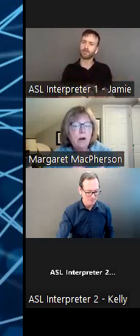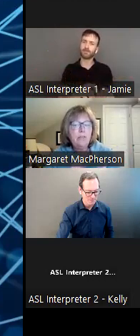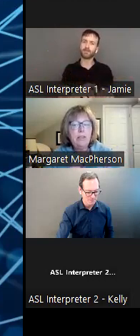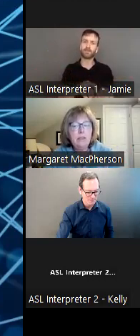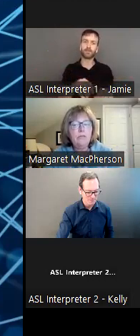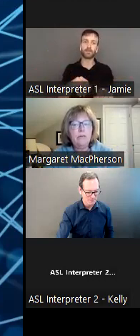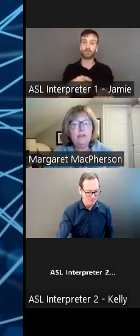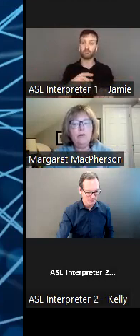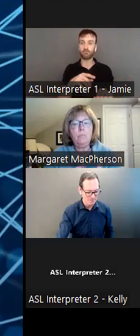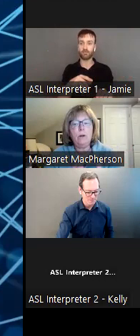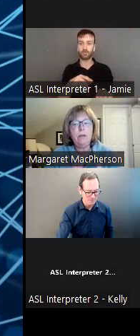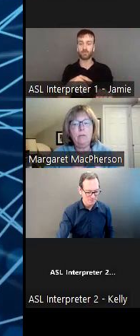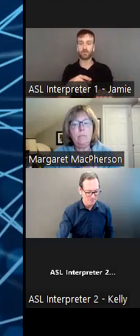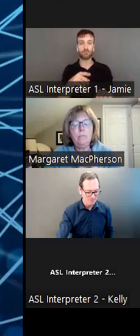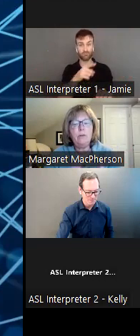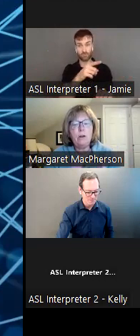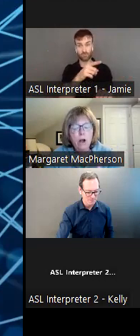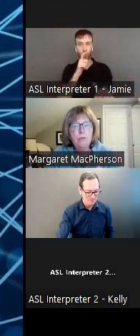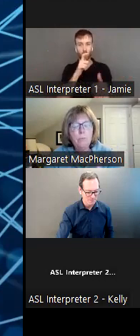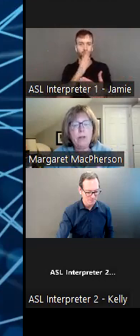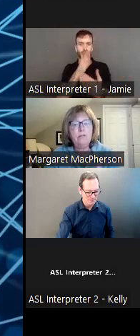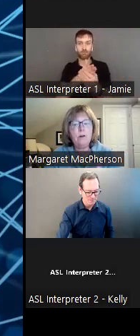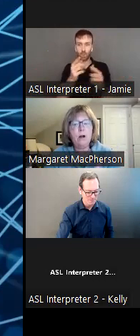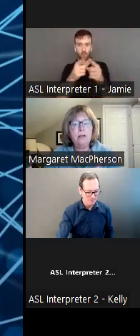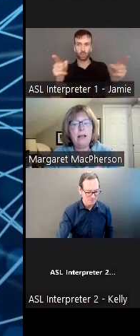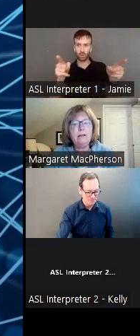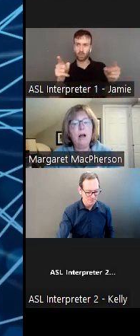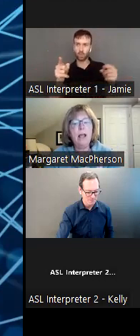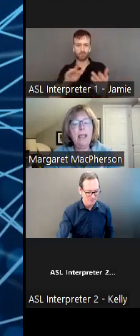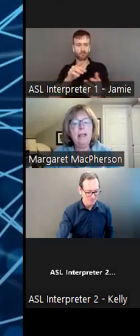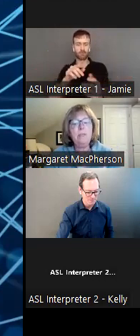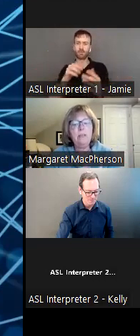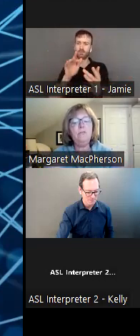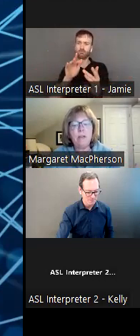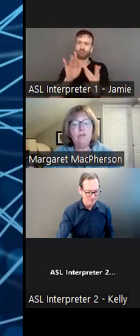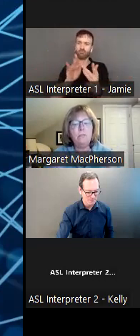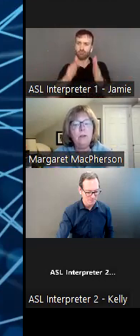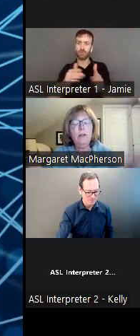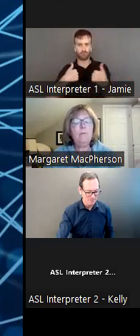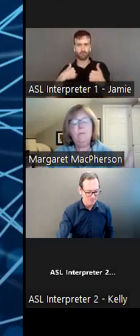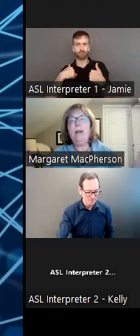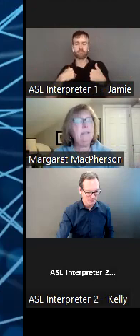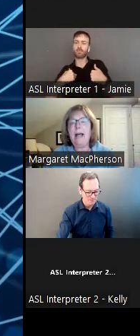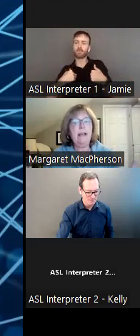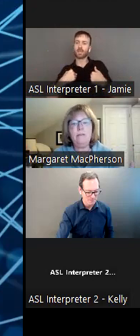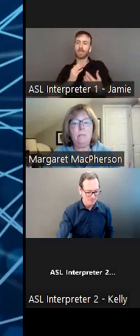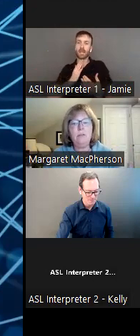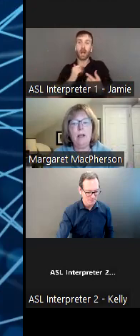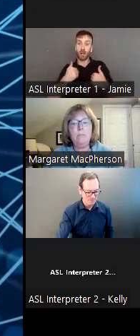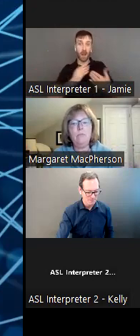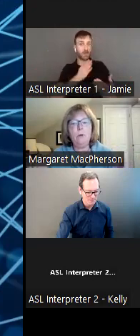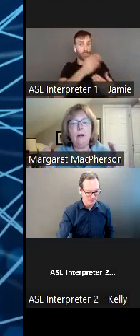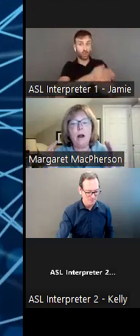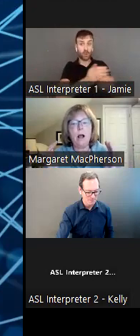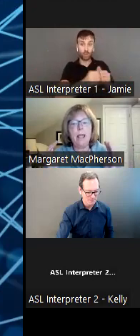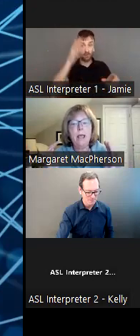you are the intervention point, the point of contact. I am the intervention with my dad